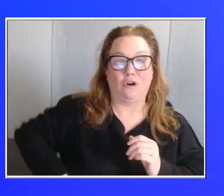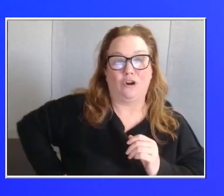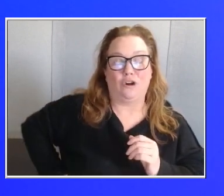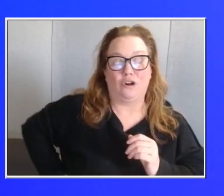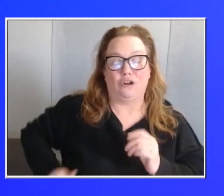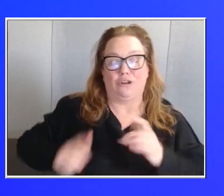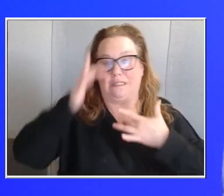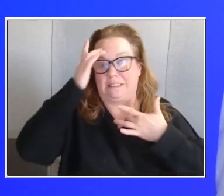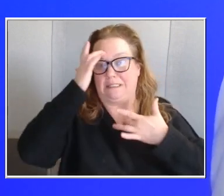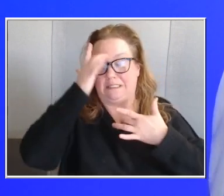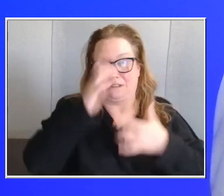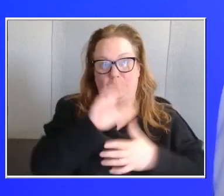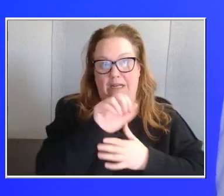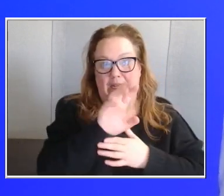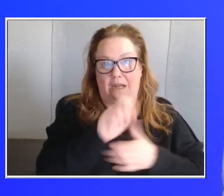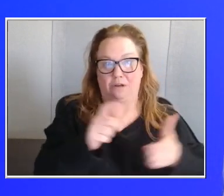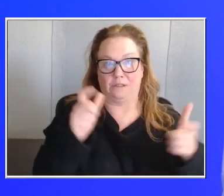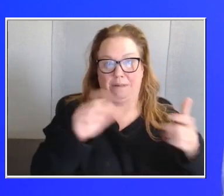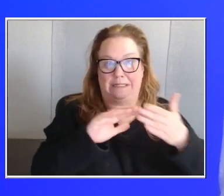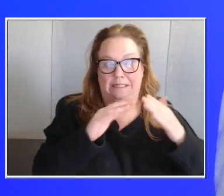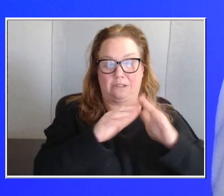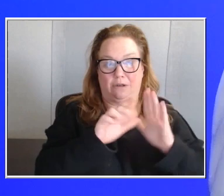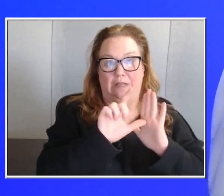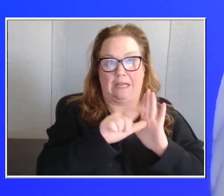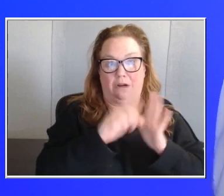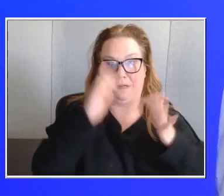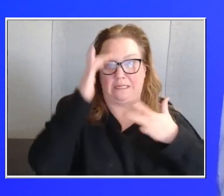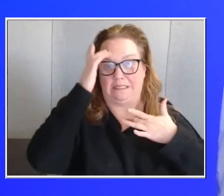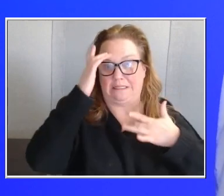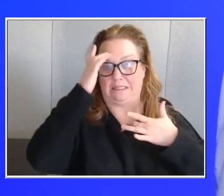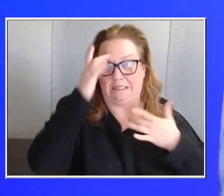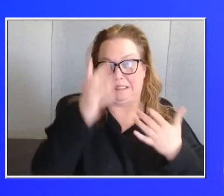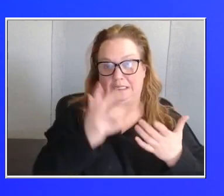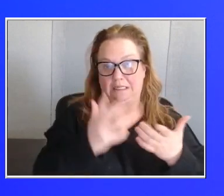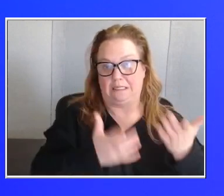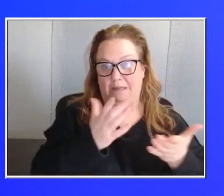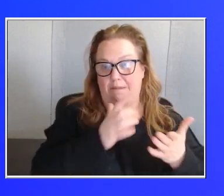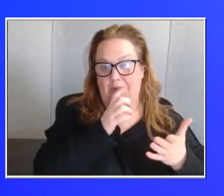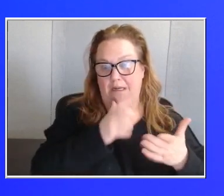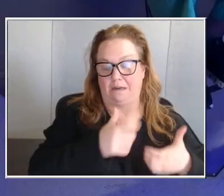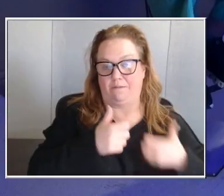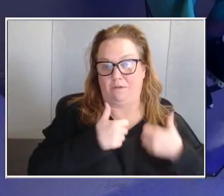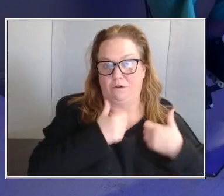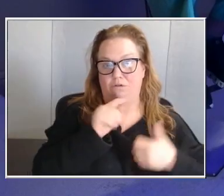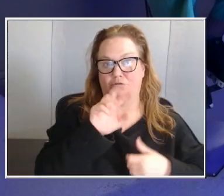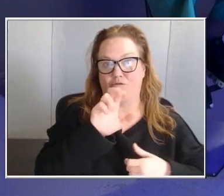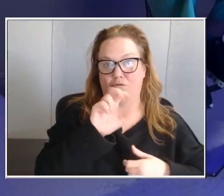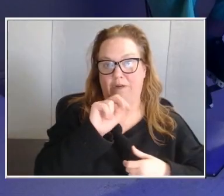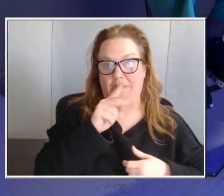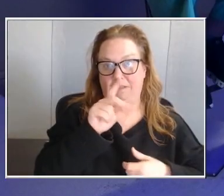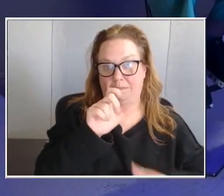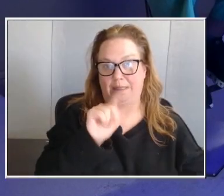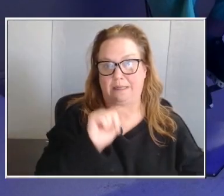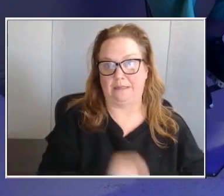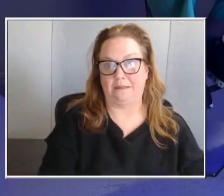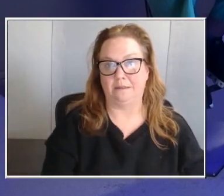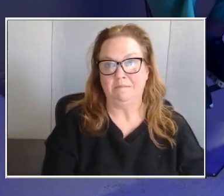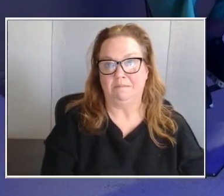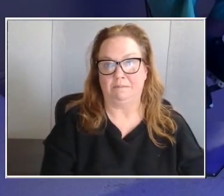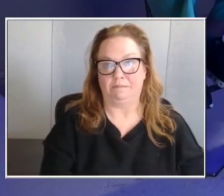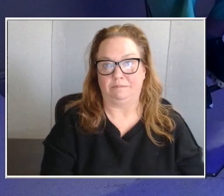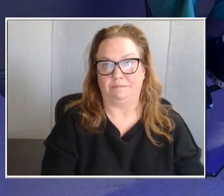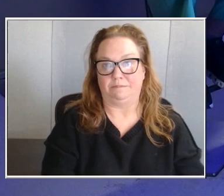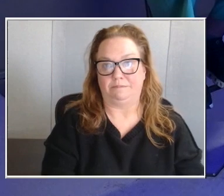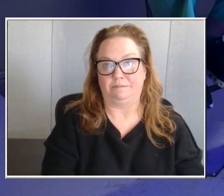big cities, and so we get them late, get them sick, and they might not ever make it to transplant. Yeah, I think I've done a little work on